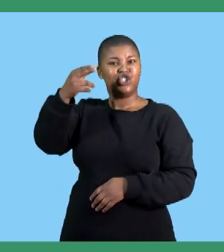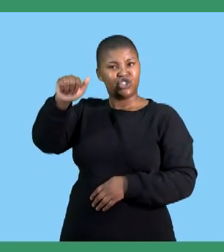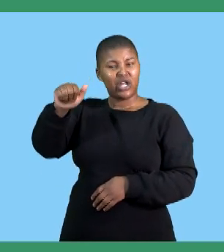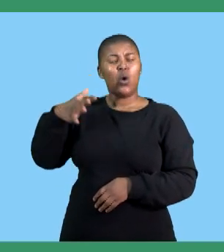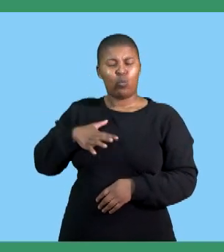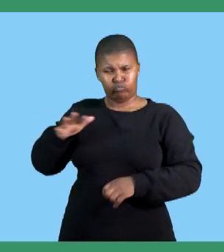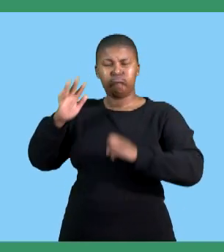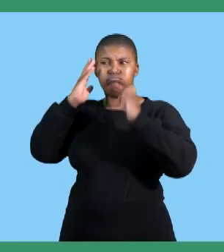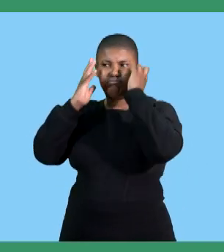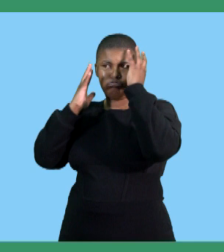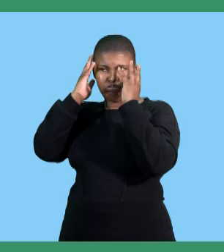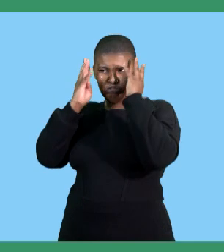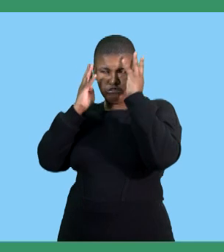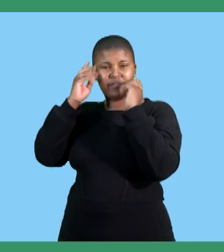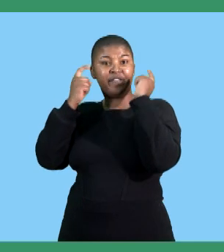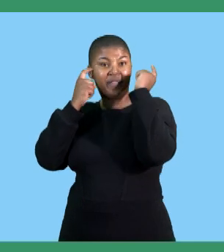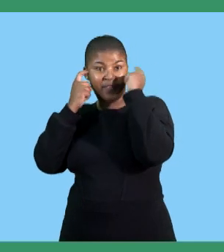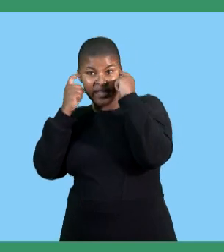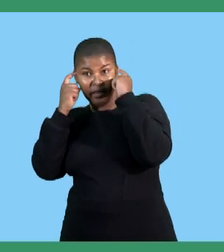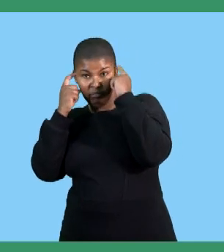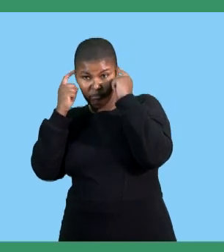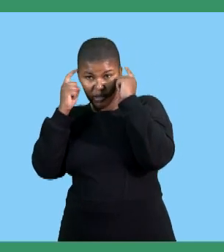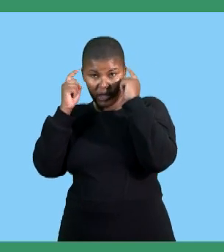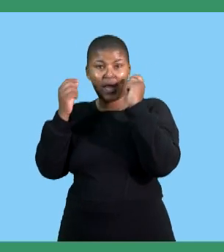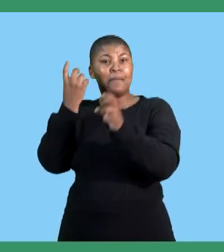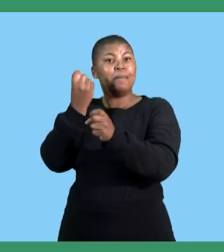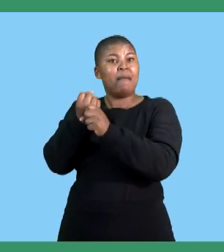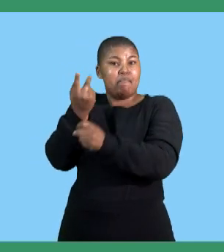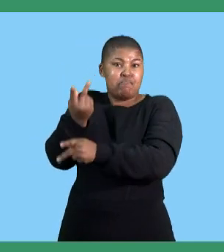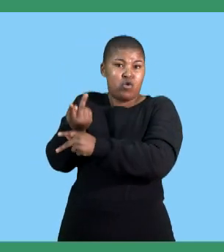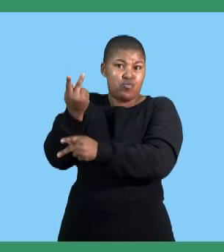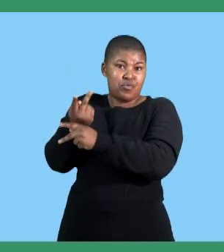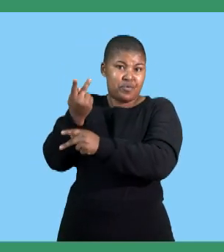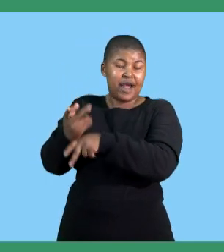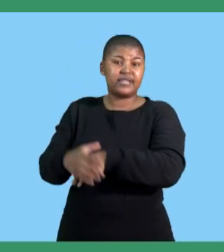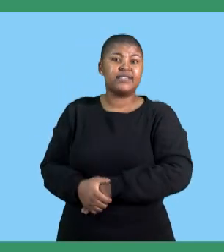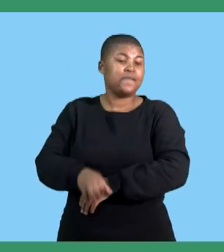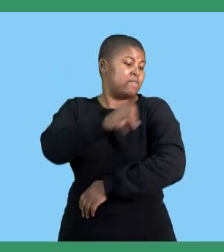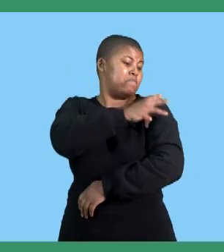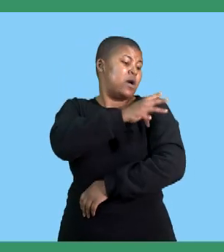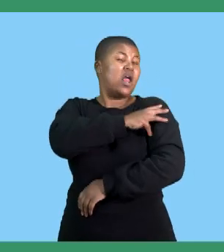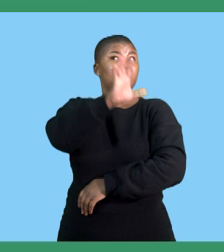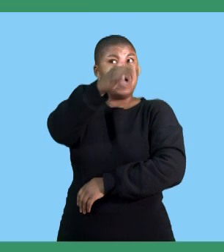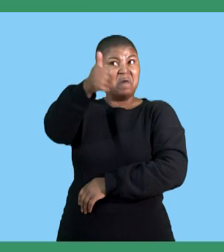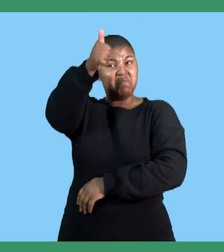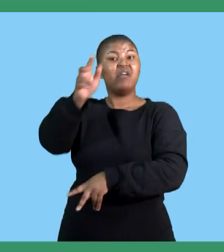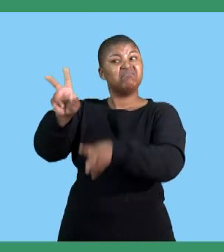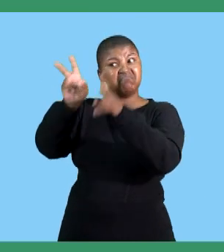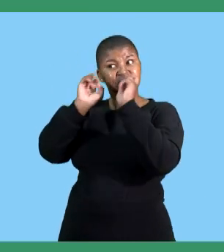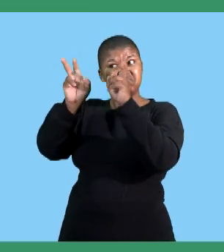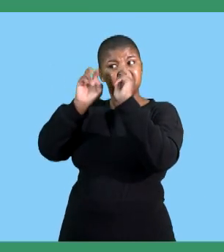products. The management of TC responds enthusiastically to all ideas of